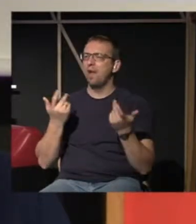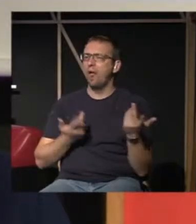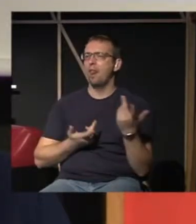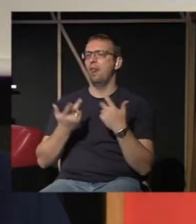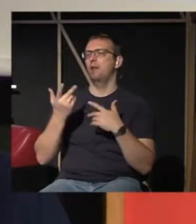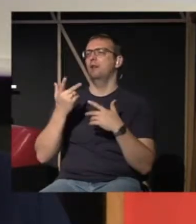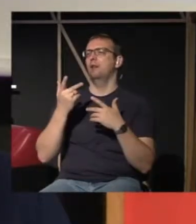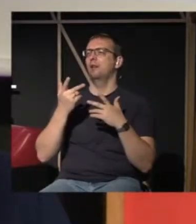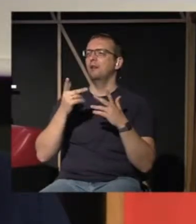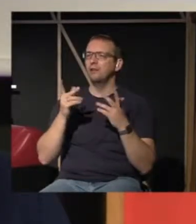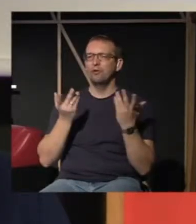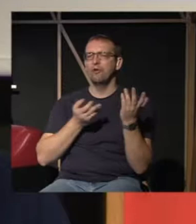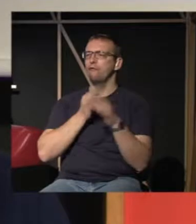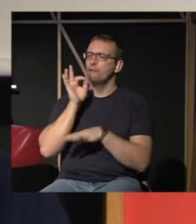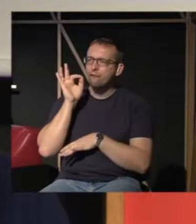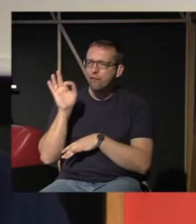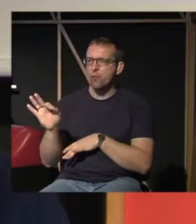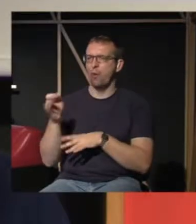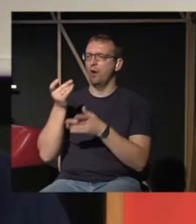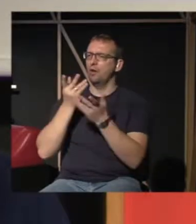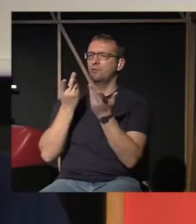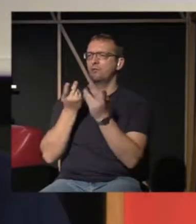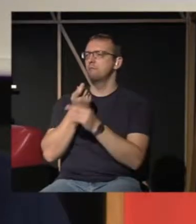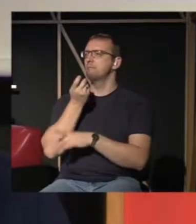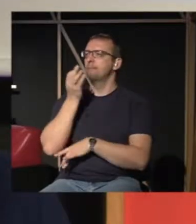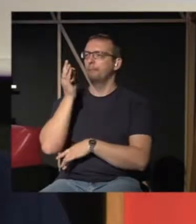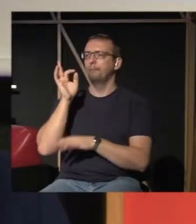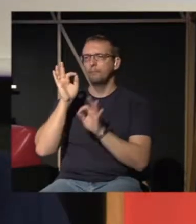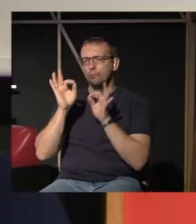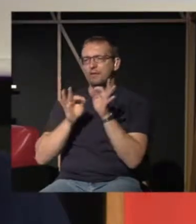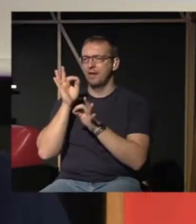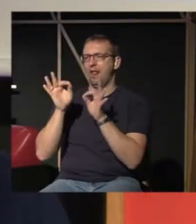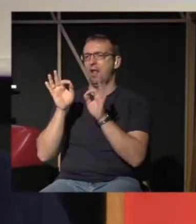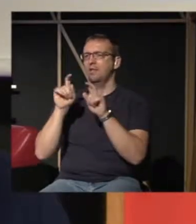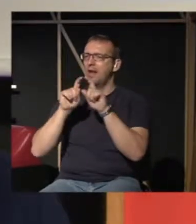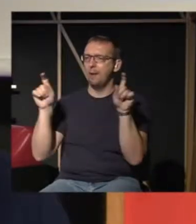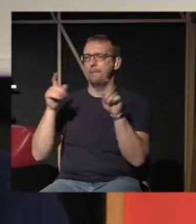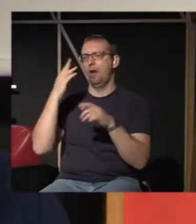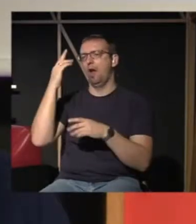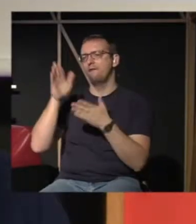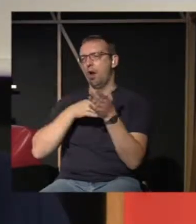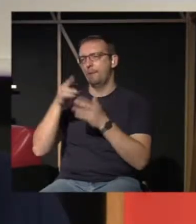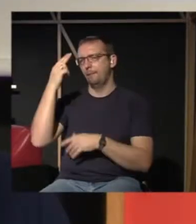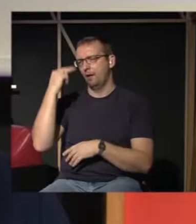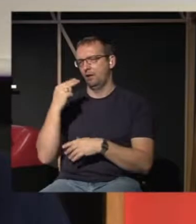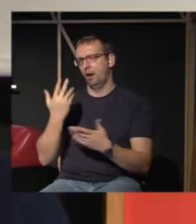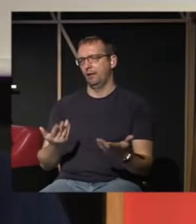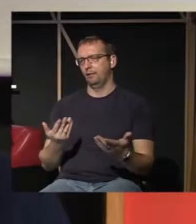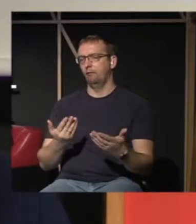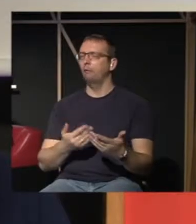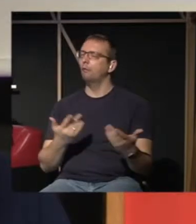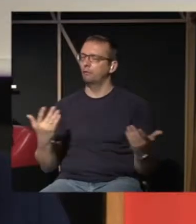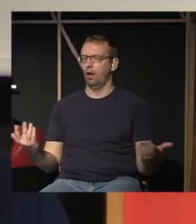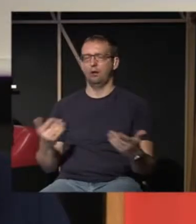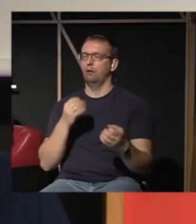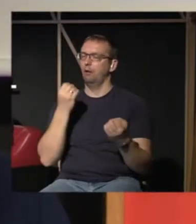that was the start of some enormous changes. So alongside UEFA and the English FA, we put together some guidance notes